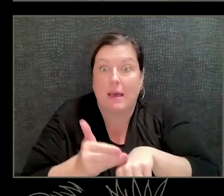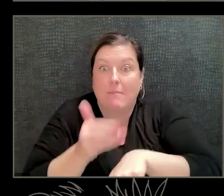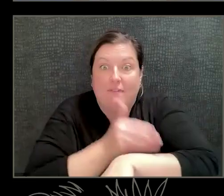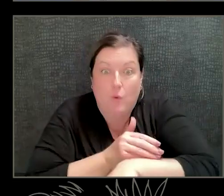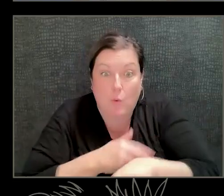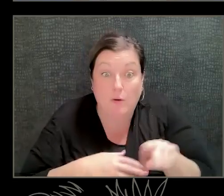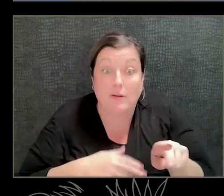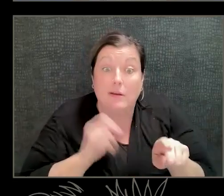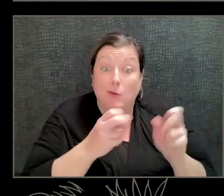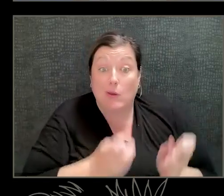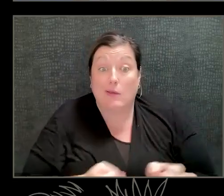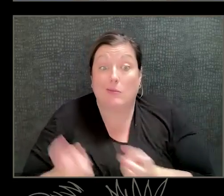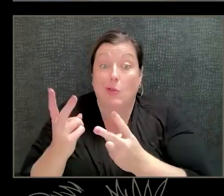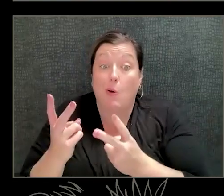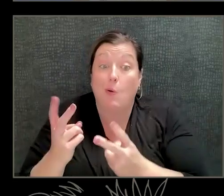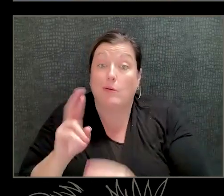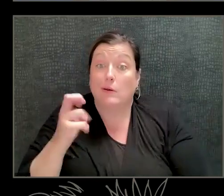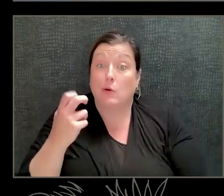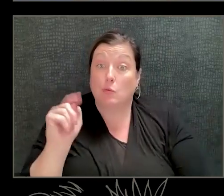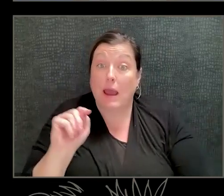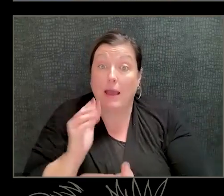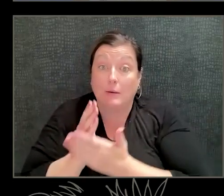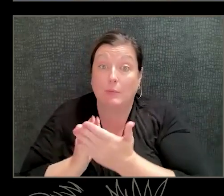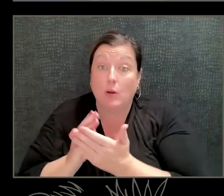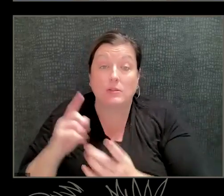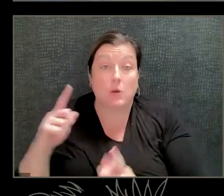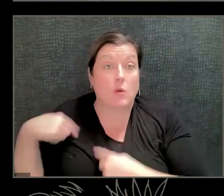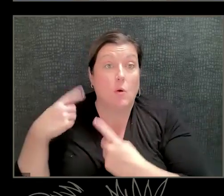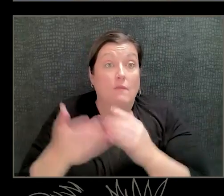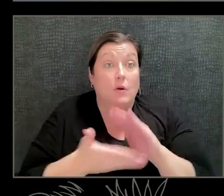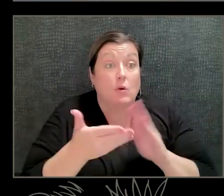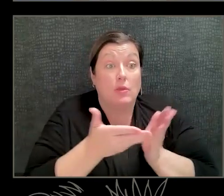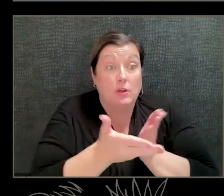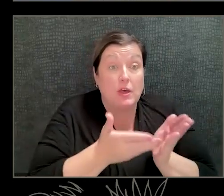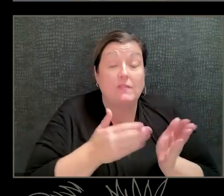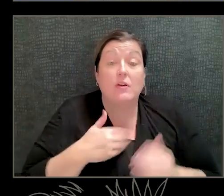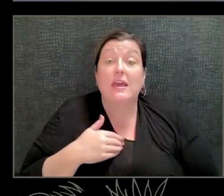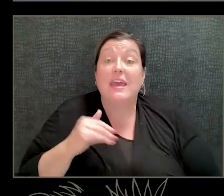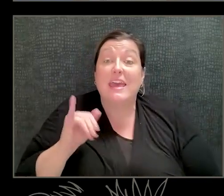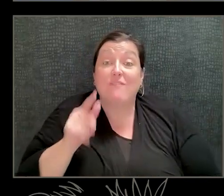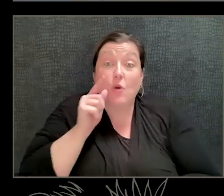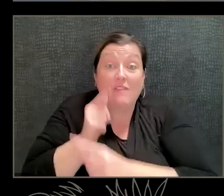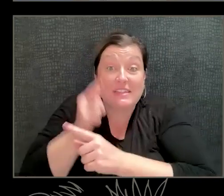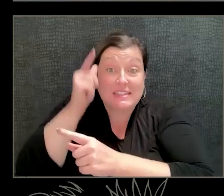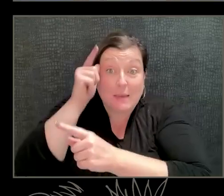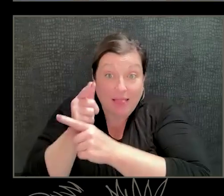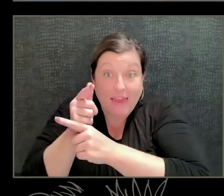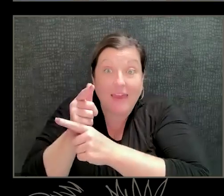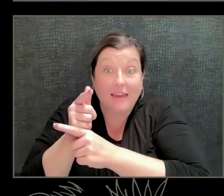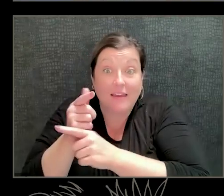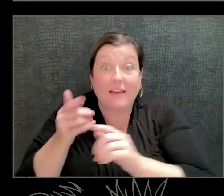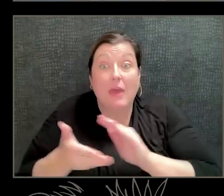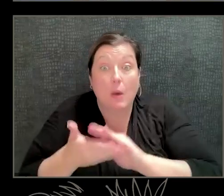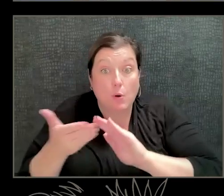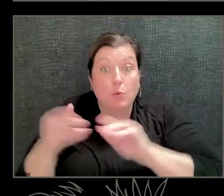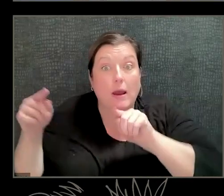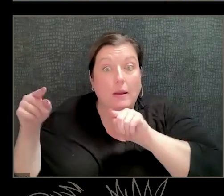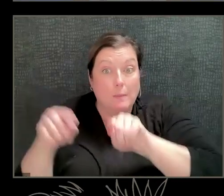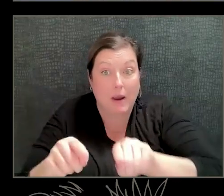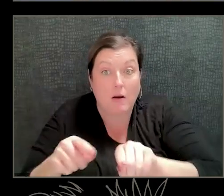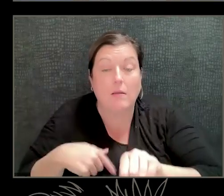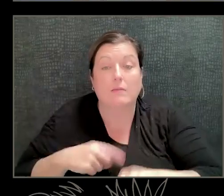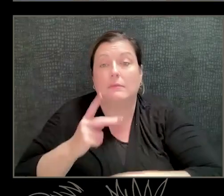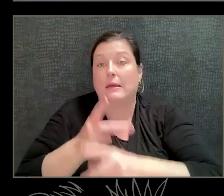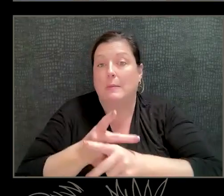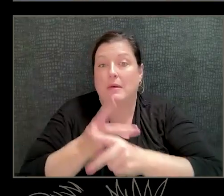and they only ever run on the server. And if you have sibling components that load data, they will run in parallel. Be careful not to load